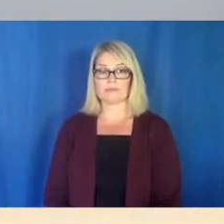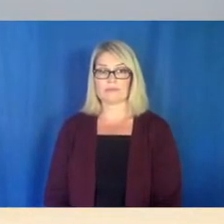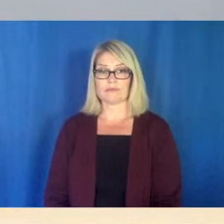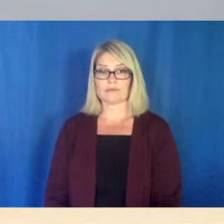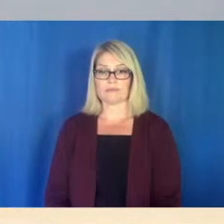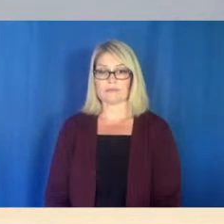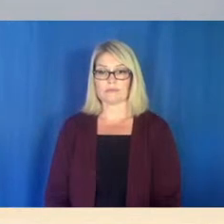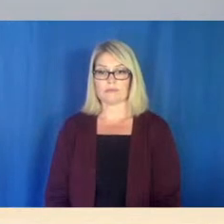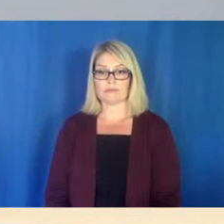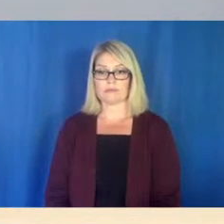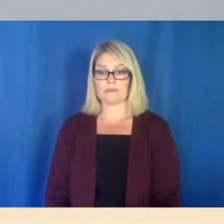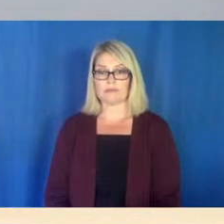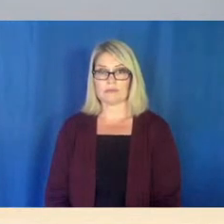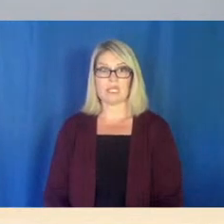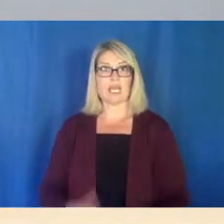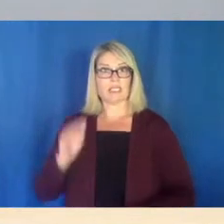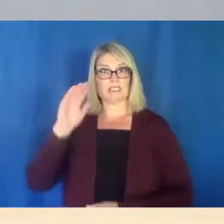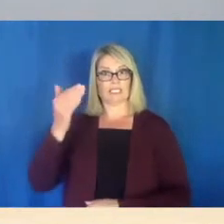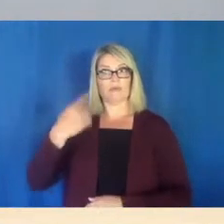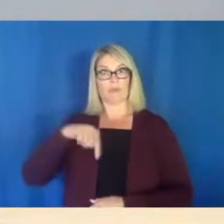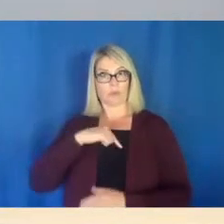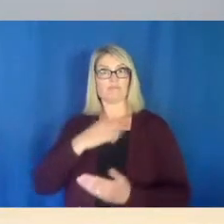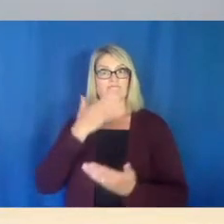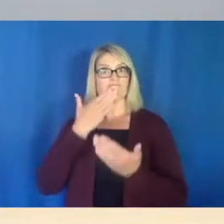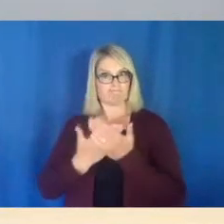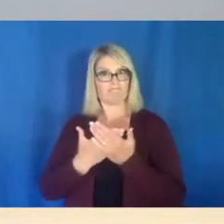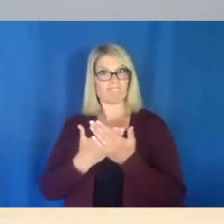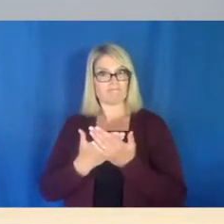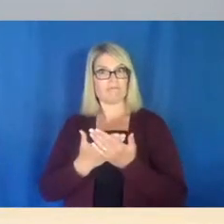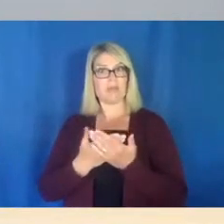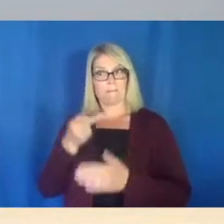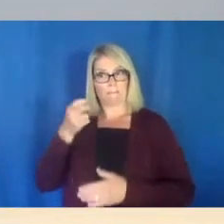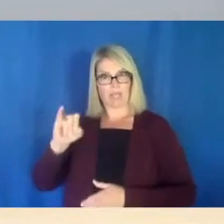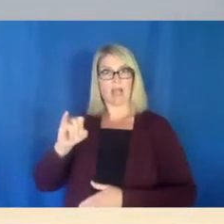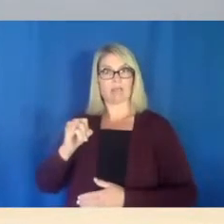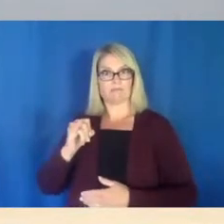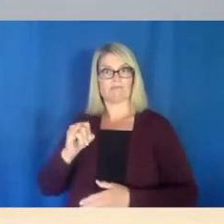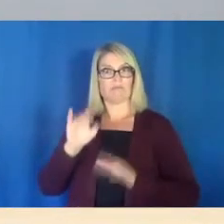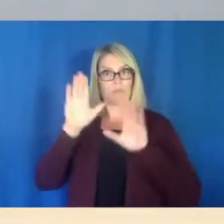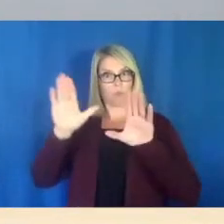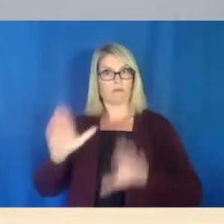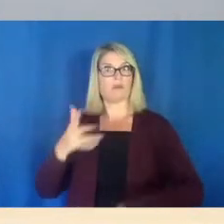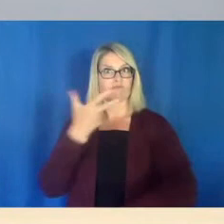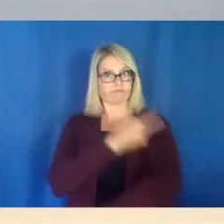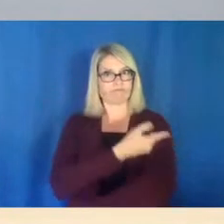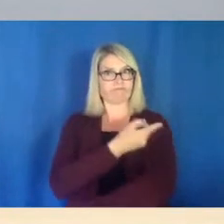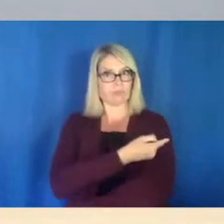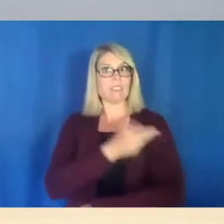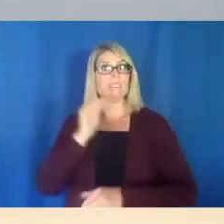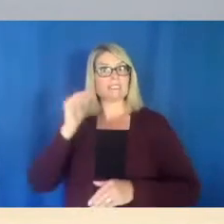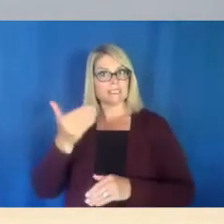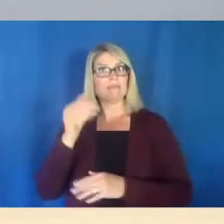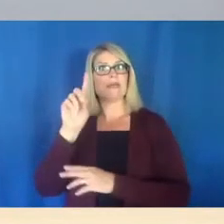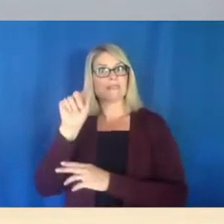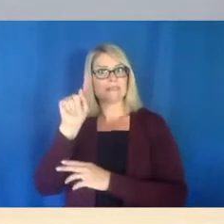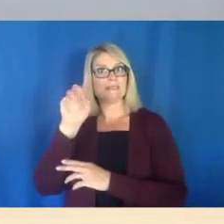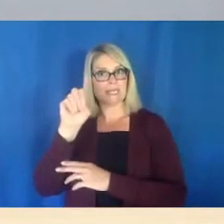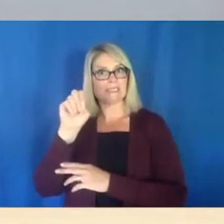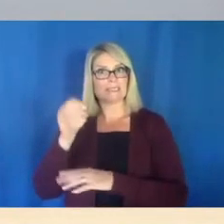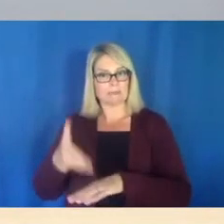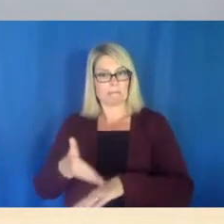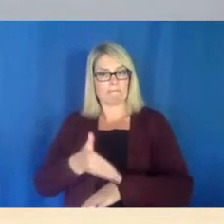stand-up job in terms of vaccinating Islanders, and the dates sound like they're moving up. Just wondering, in terms of